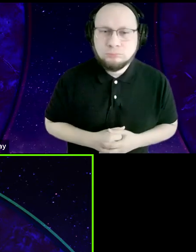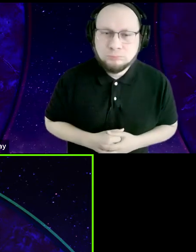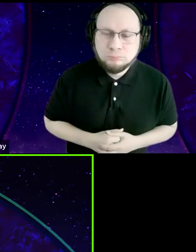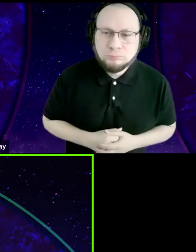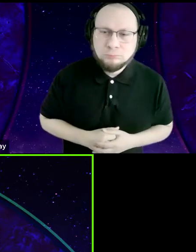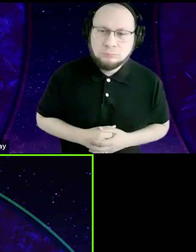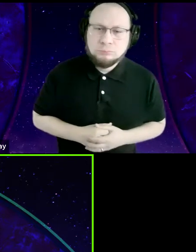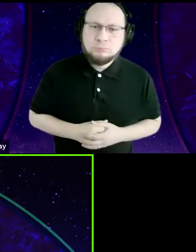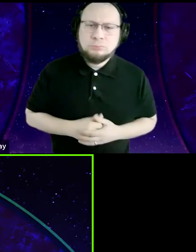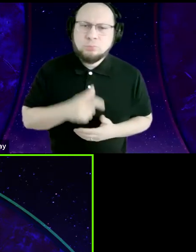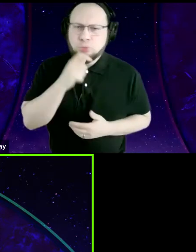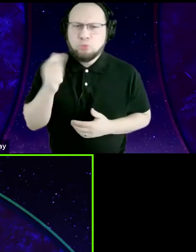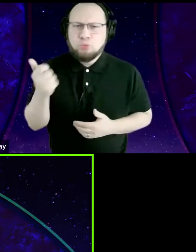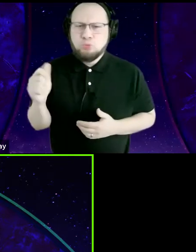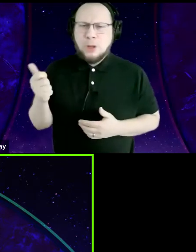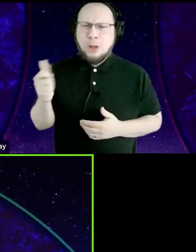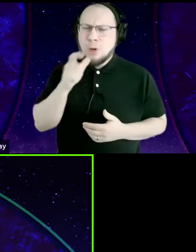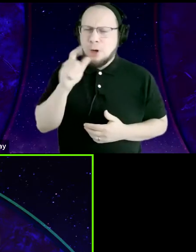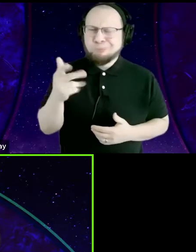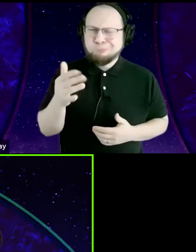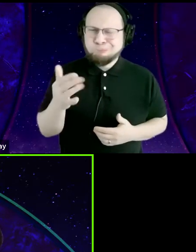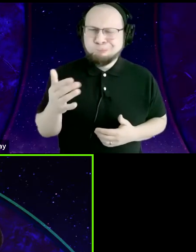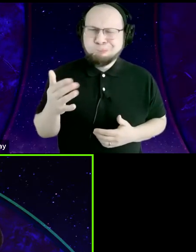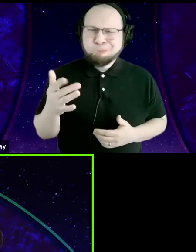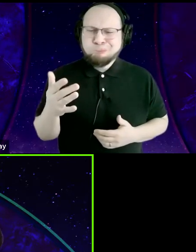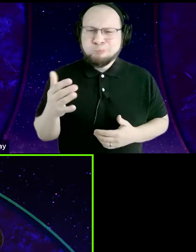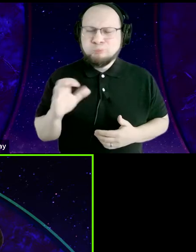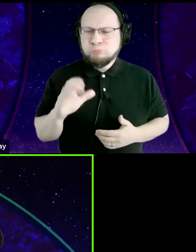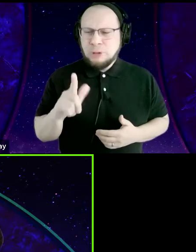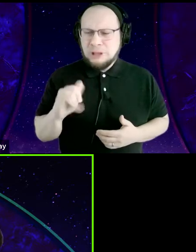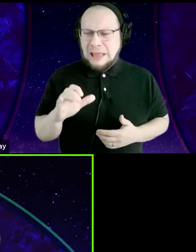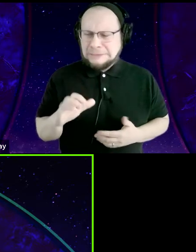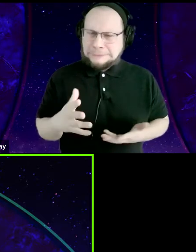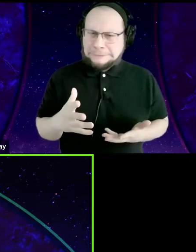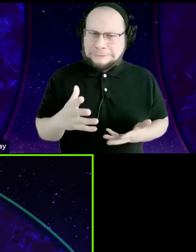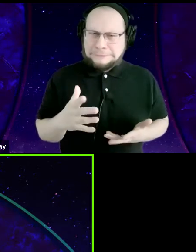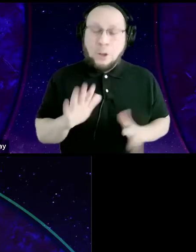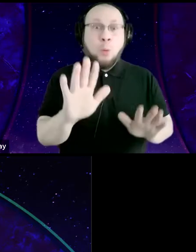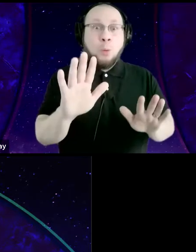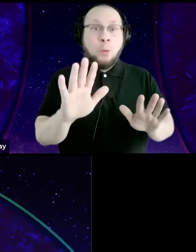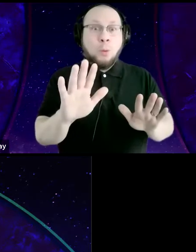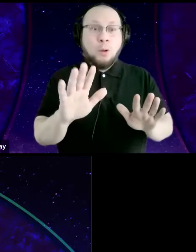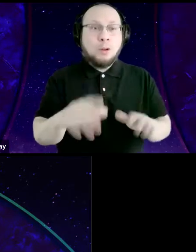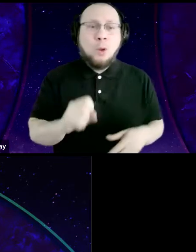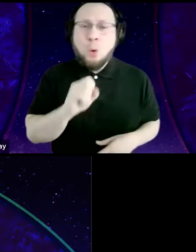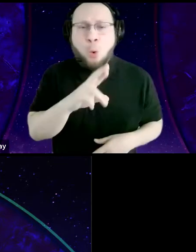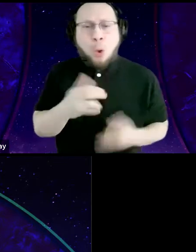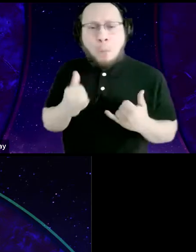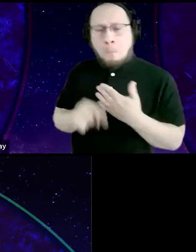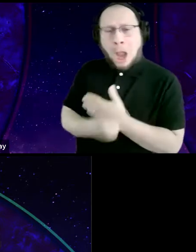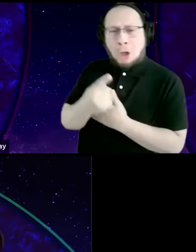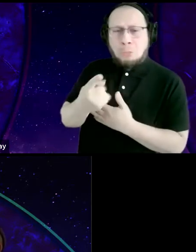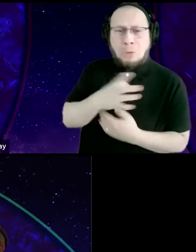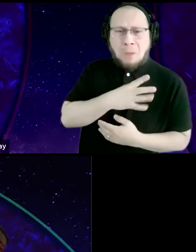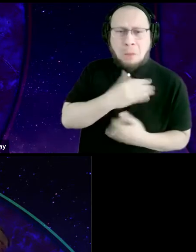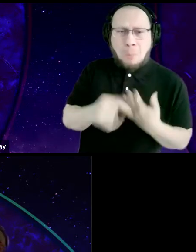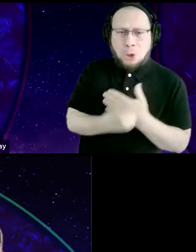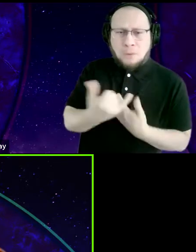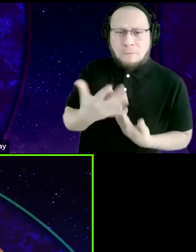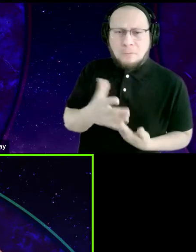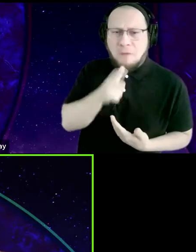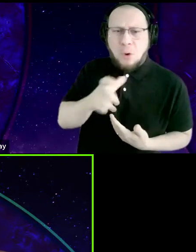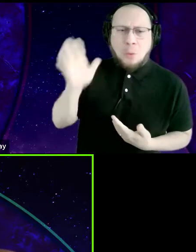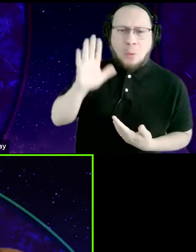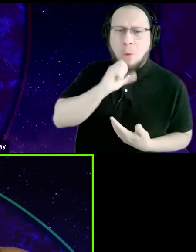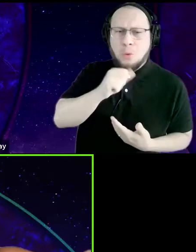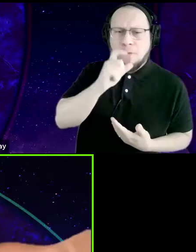Who else? What else? Classics? Oh, wait. Or contemporary wordsmiths and poets, yeah. Too. Hold on, I